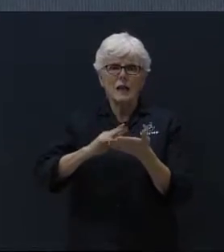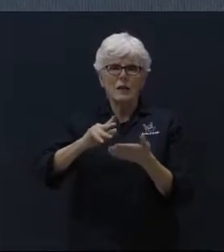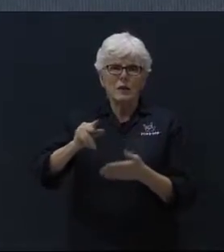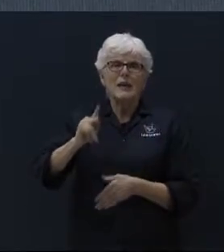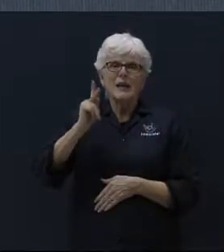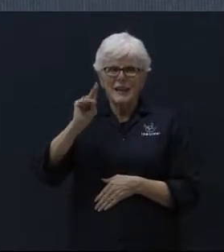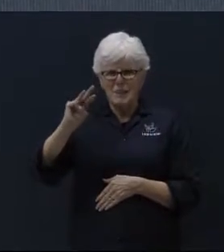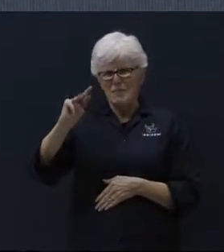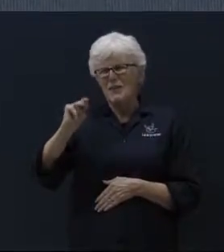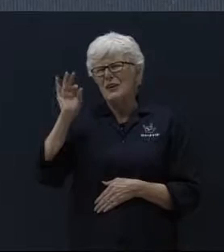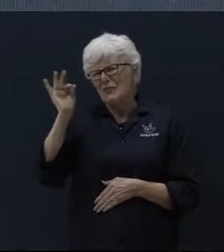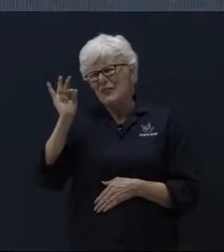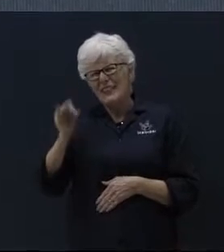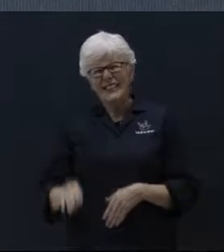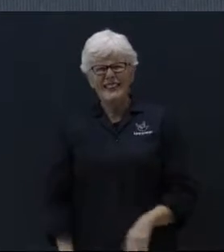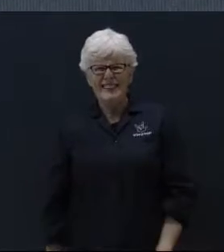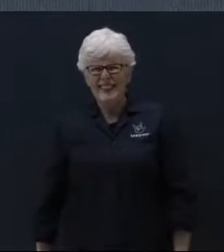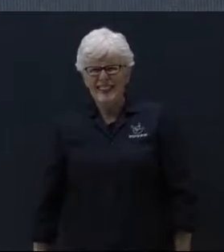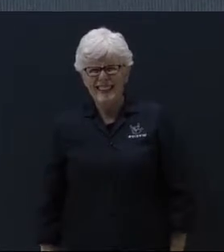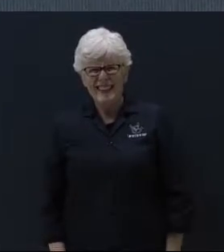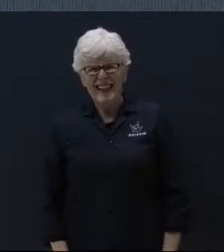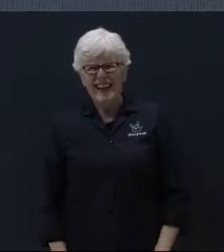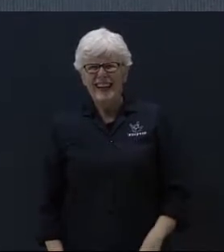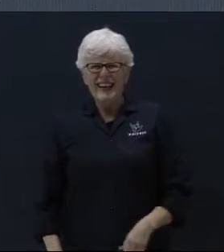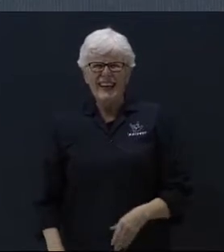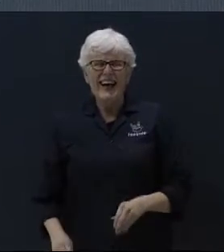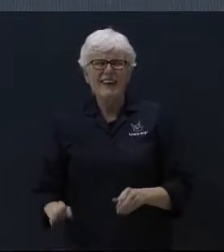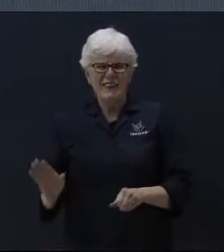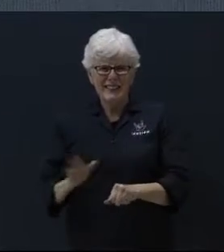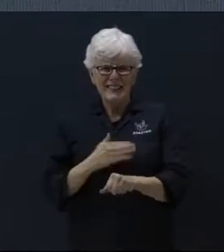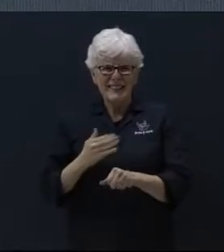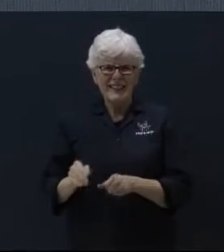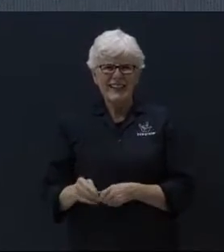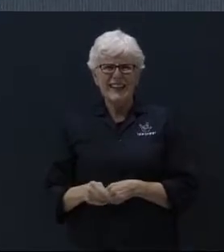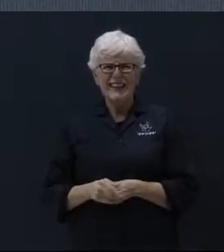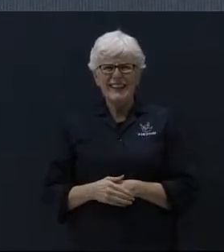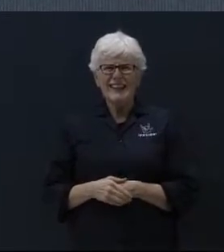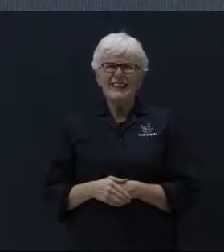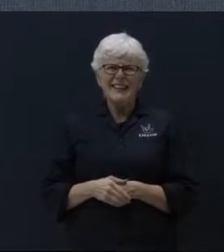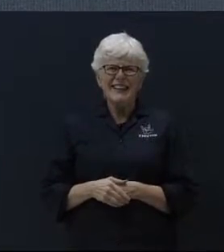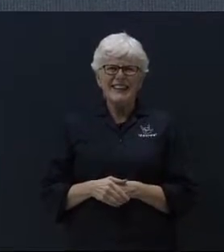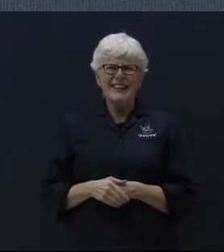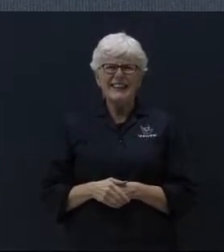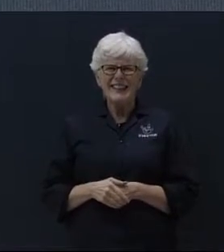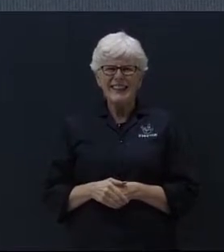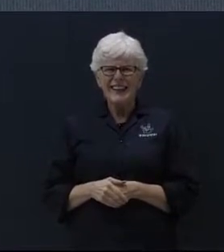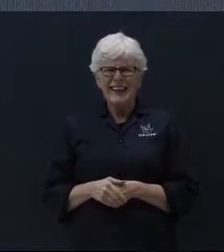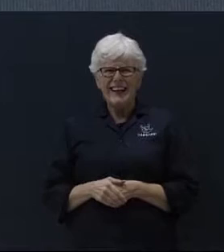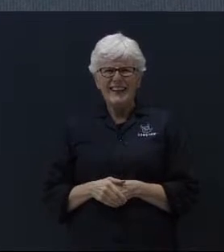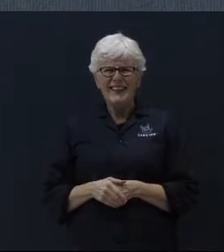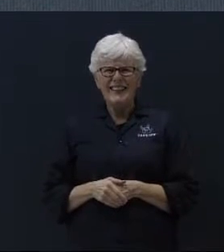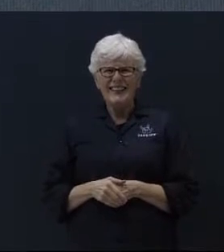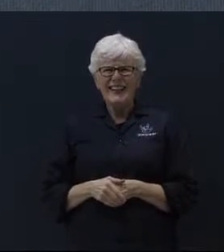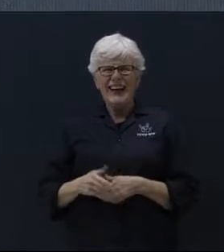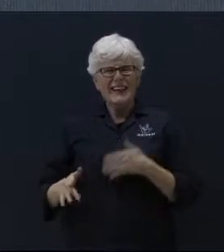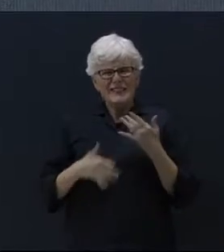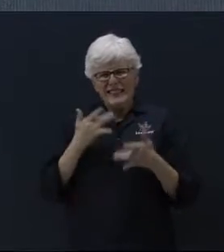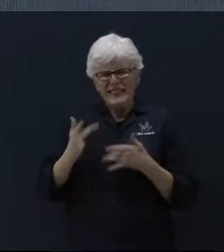the preaching. And Allison had asked me to sing. I said, Ken, I got a request. So I know I was